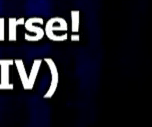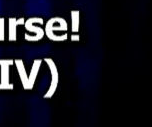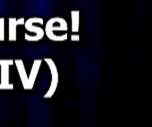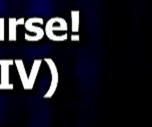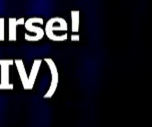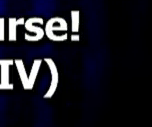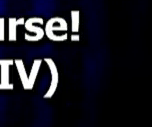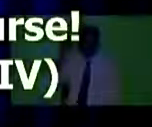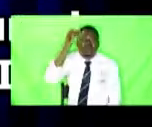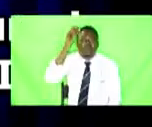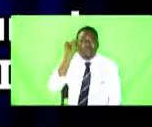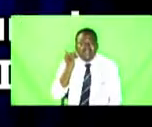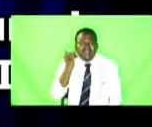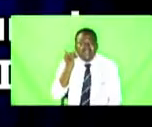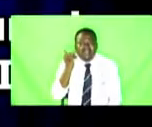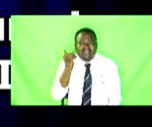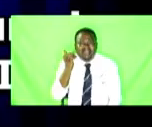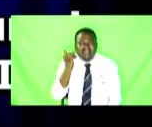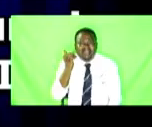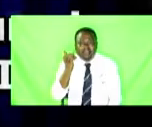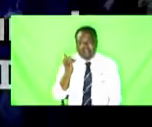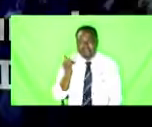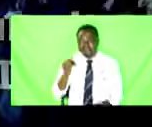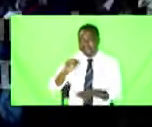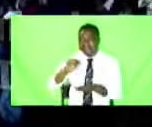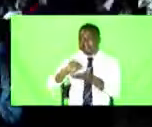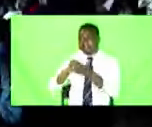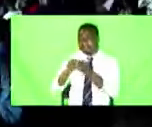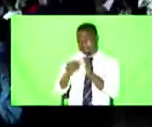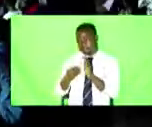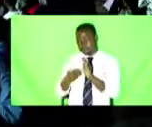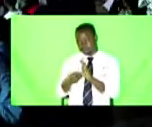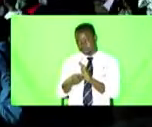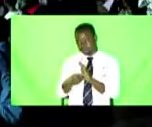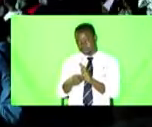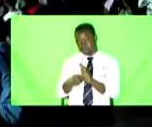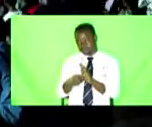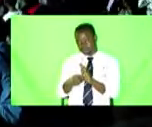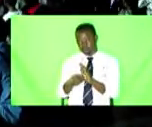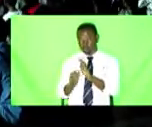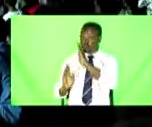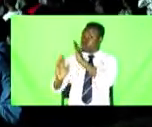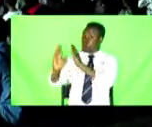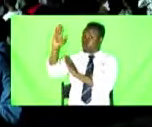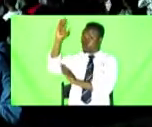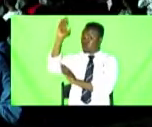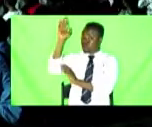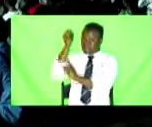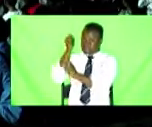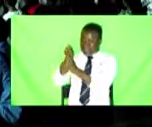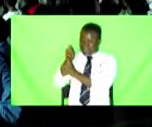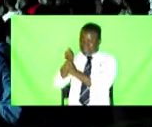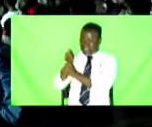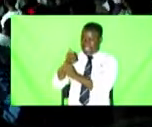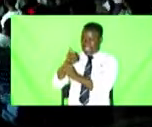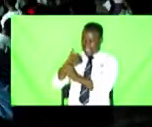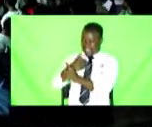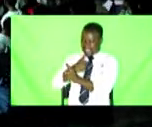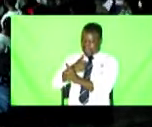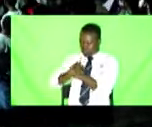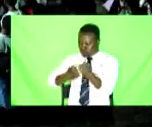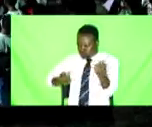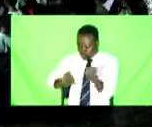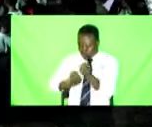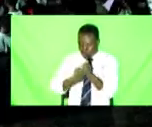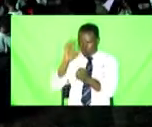Why? The simple reason is this. Because God has backed his testimony with